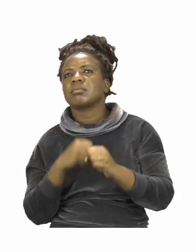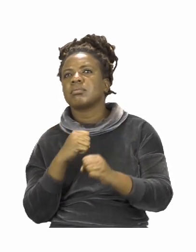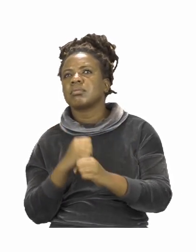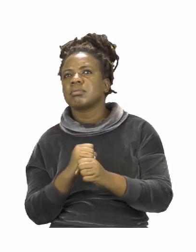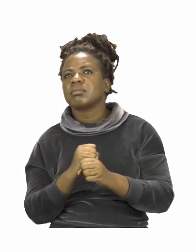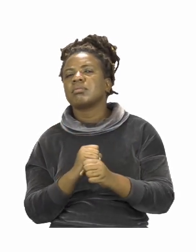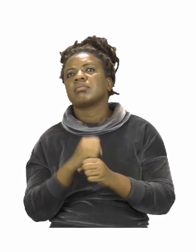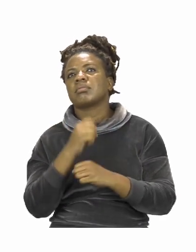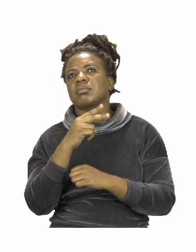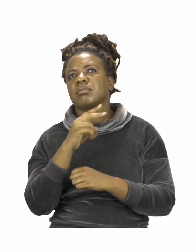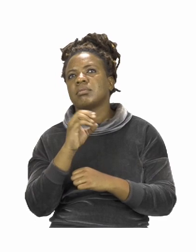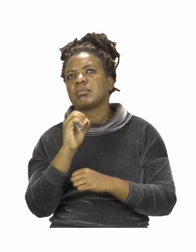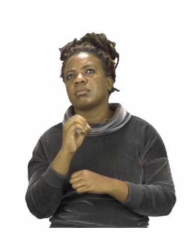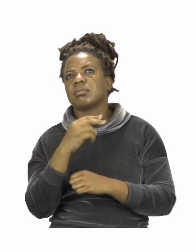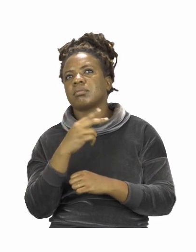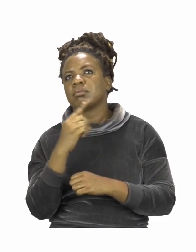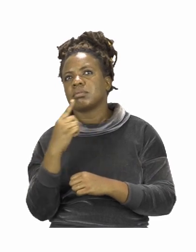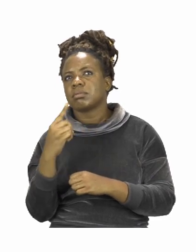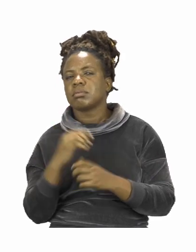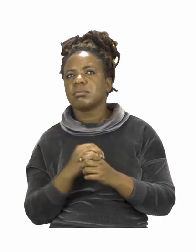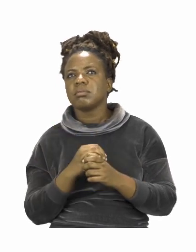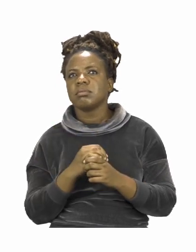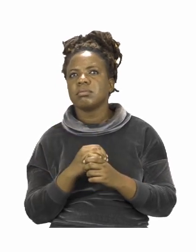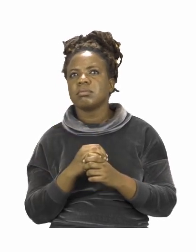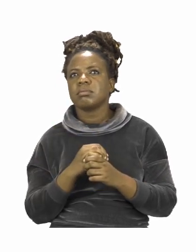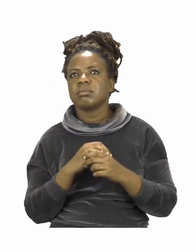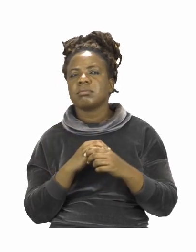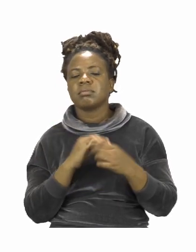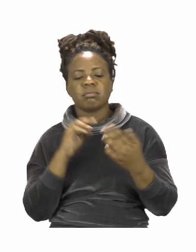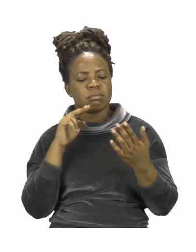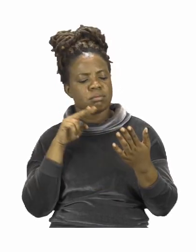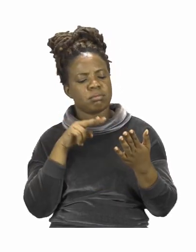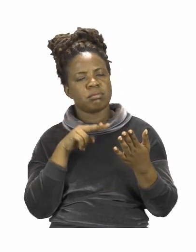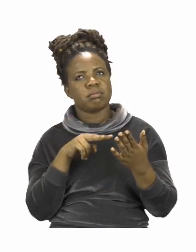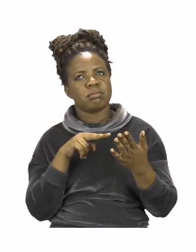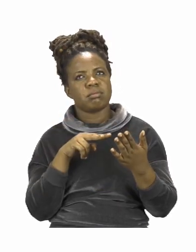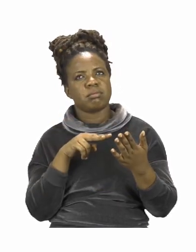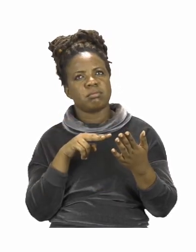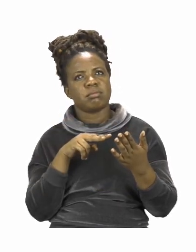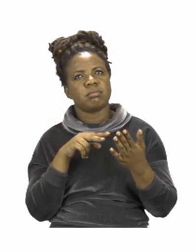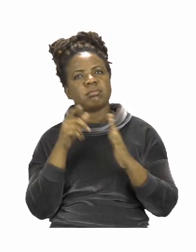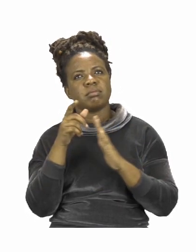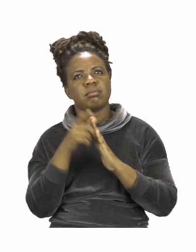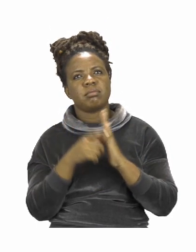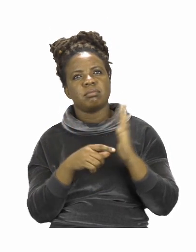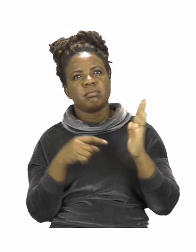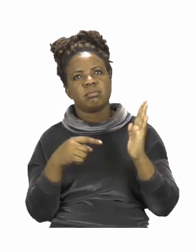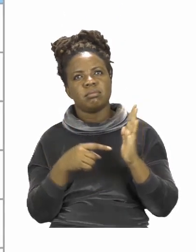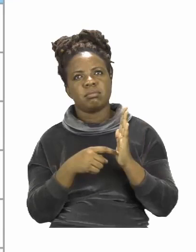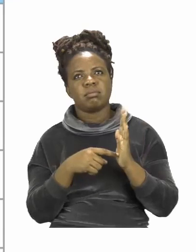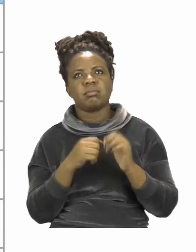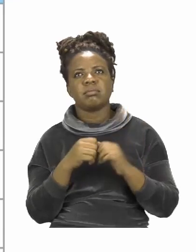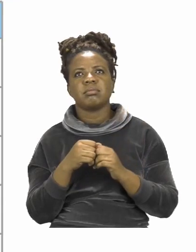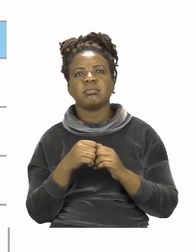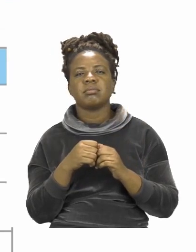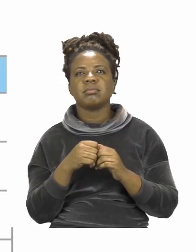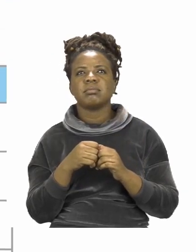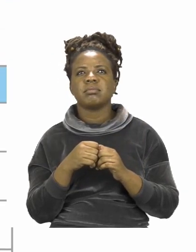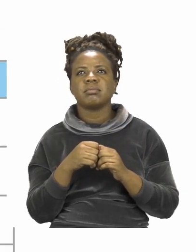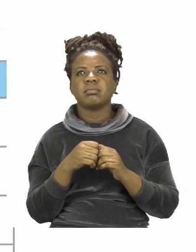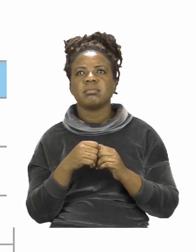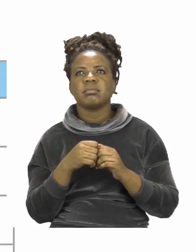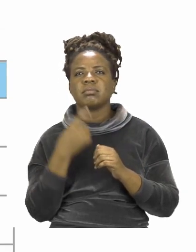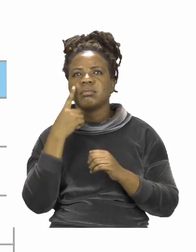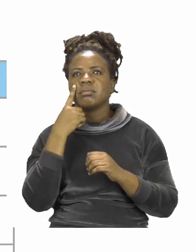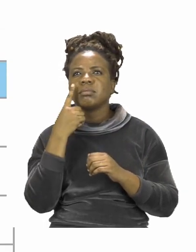us to take a good look at the calendar. Now, if we take a look at the calendar, we can